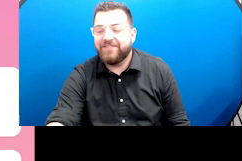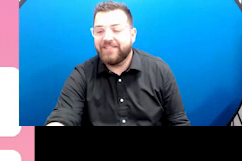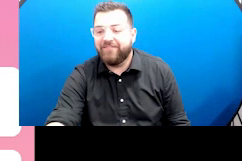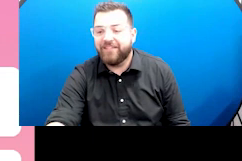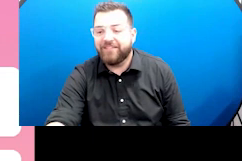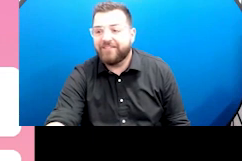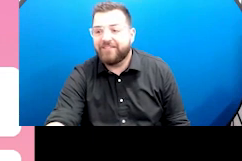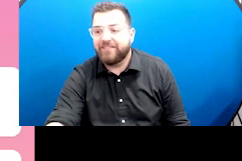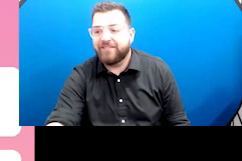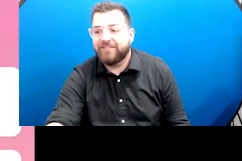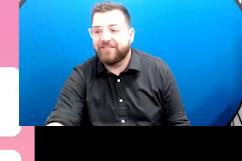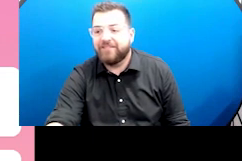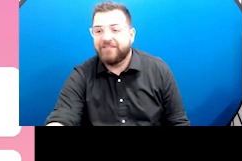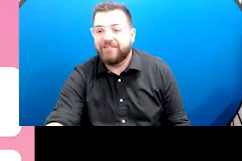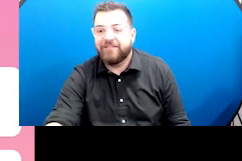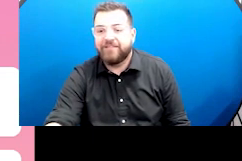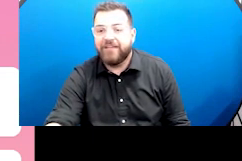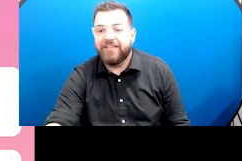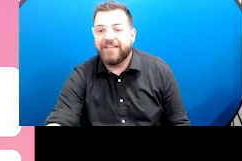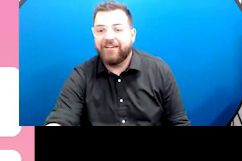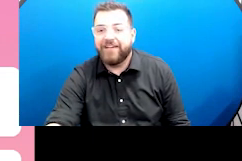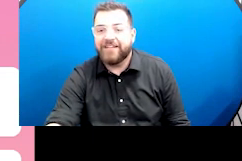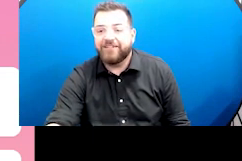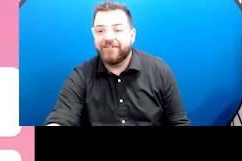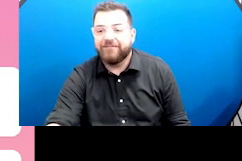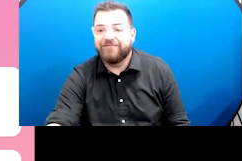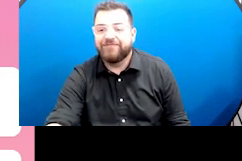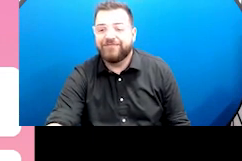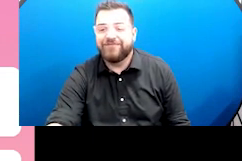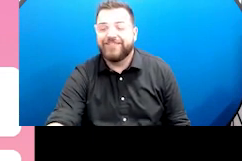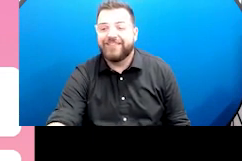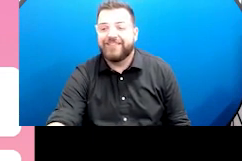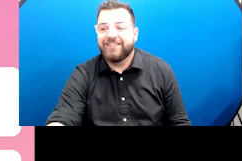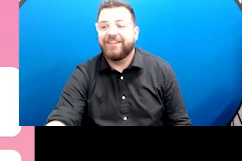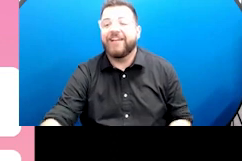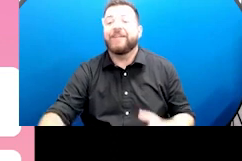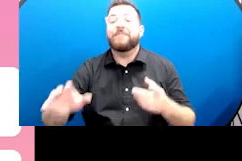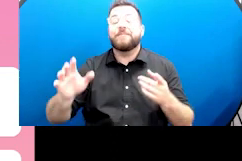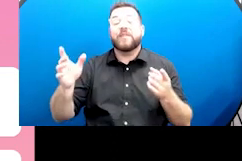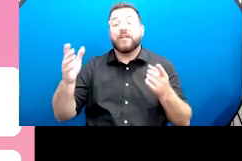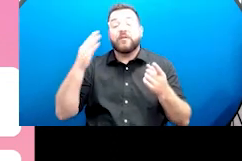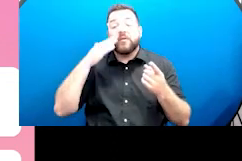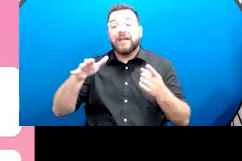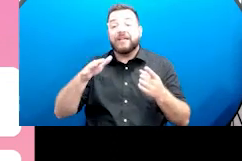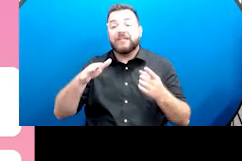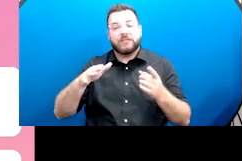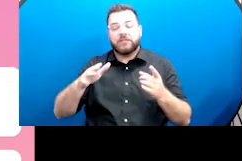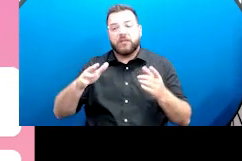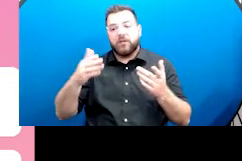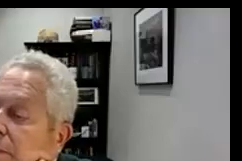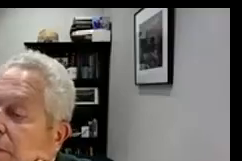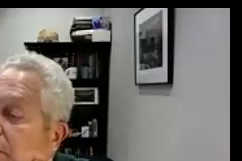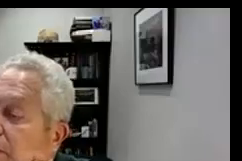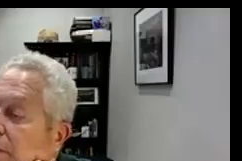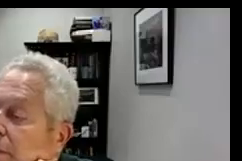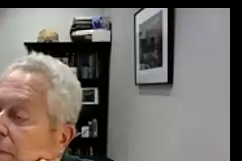can show me how they. Yeah, and and there's the value. I mean, there's such a big value. Again, it's going back